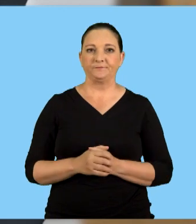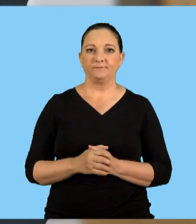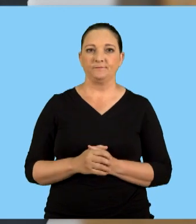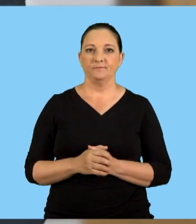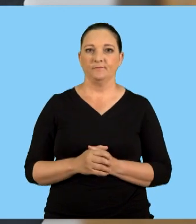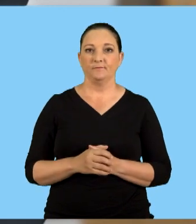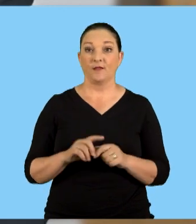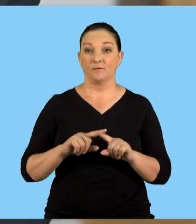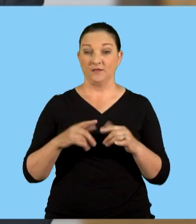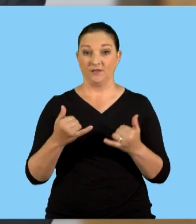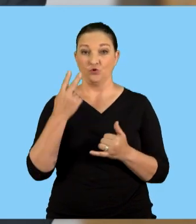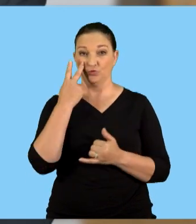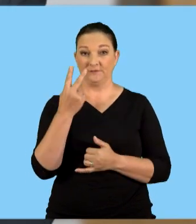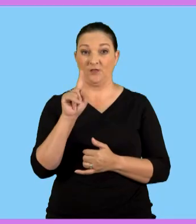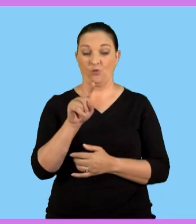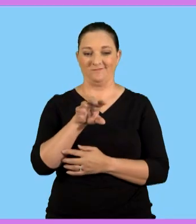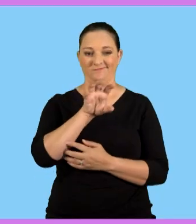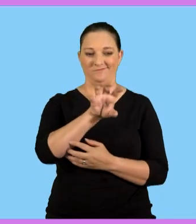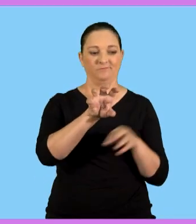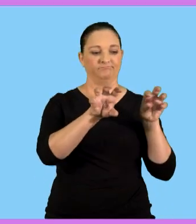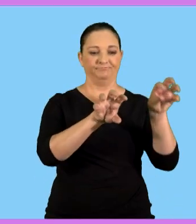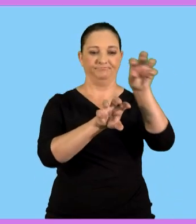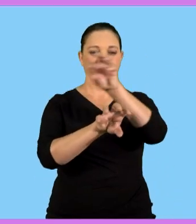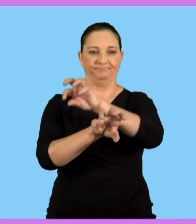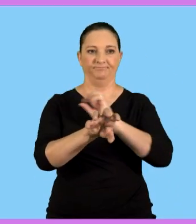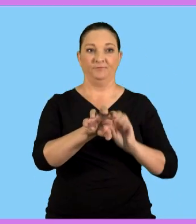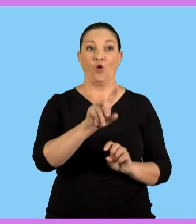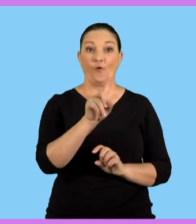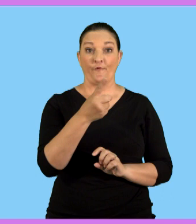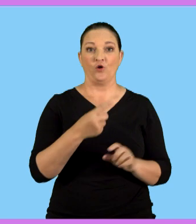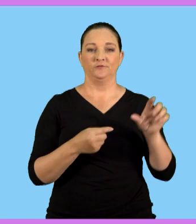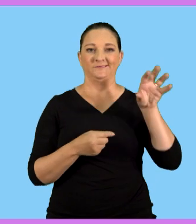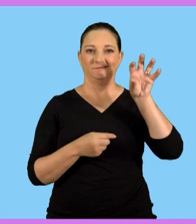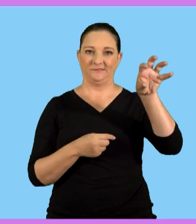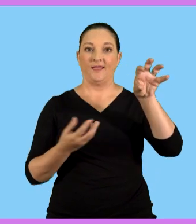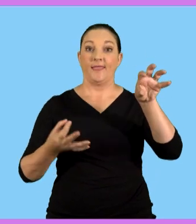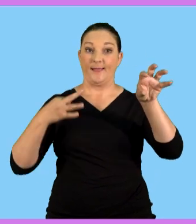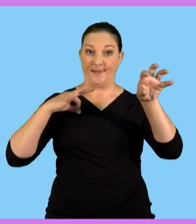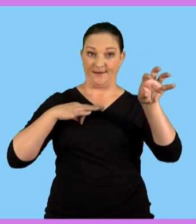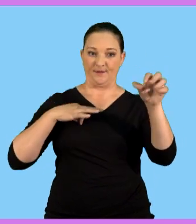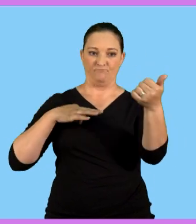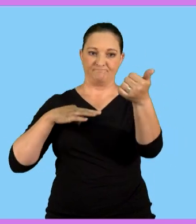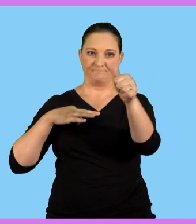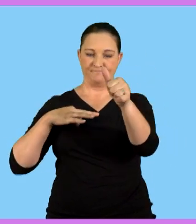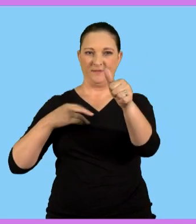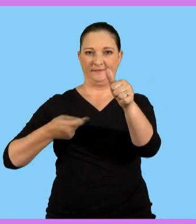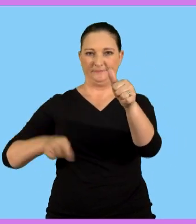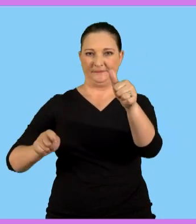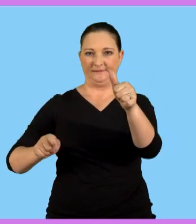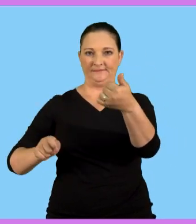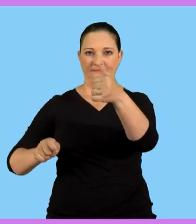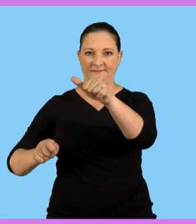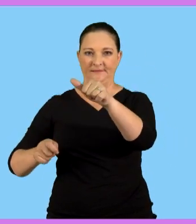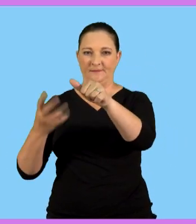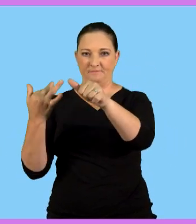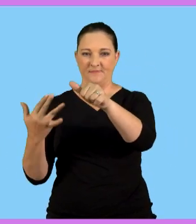Here's my concept map. So the first concept that we'll deal with would be income, and then we'll go across from there to expenses,